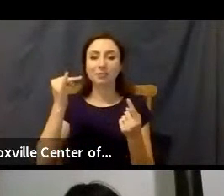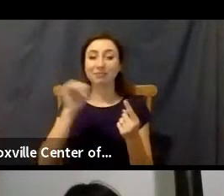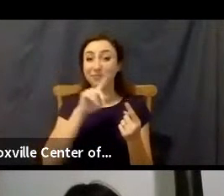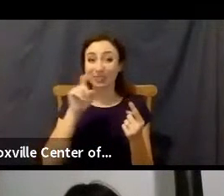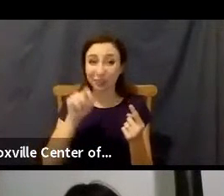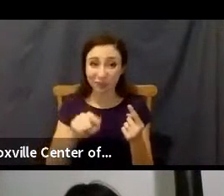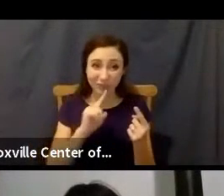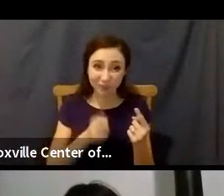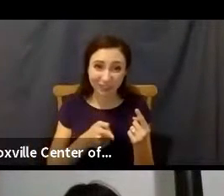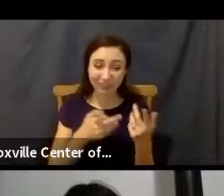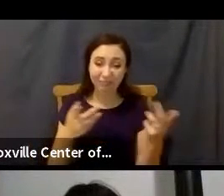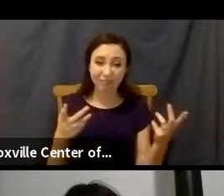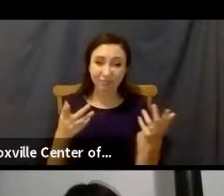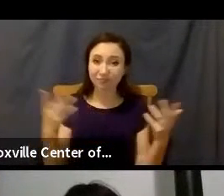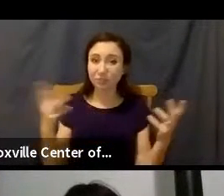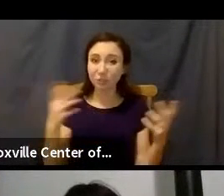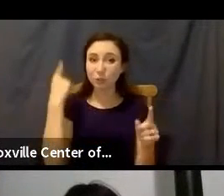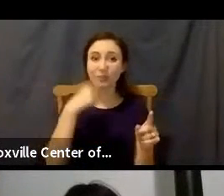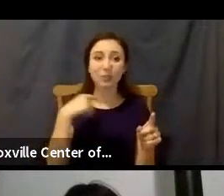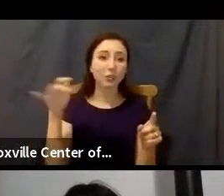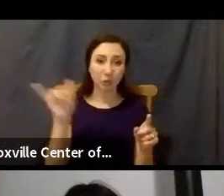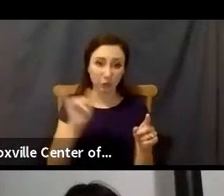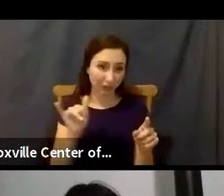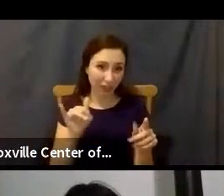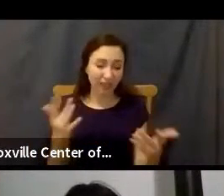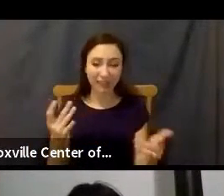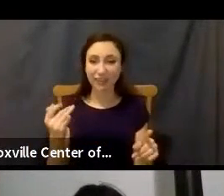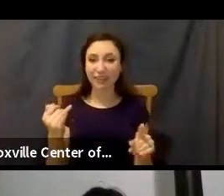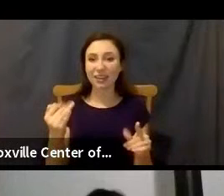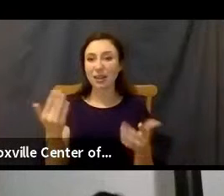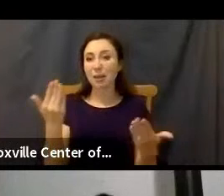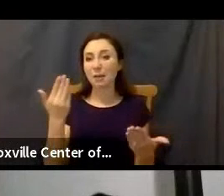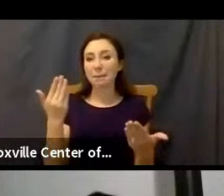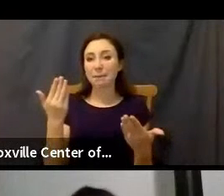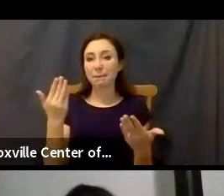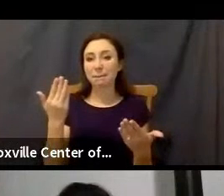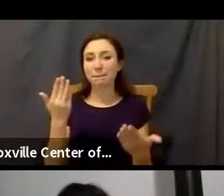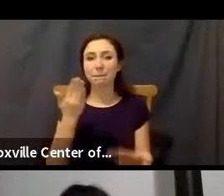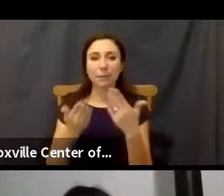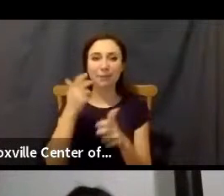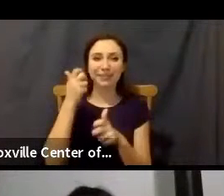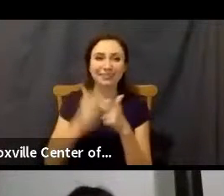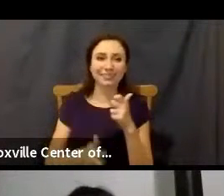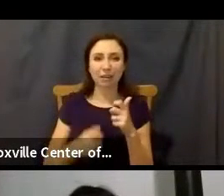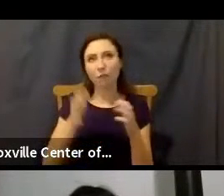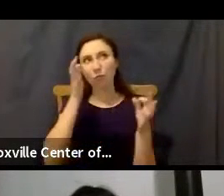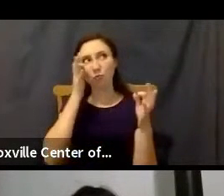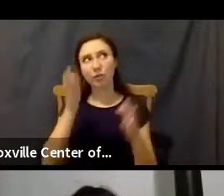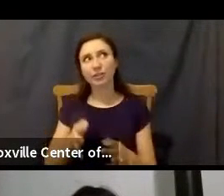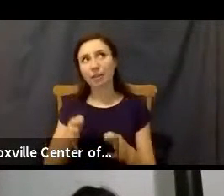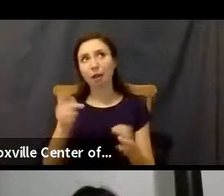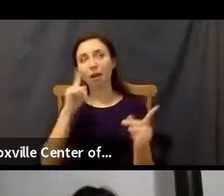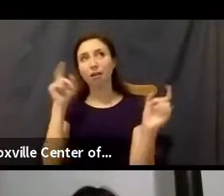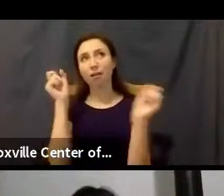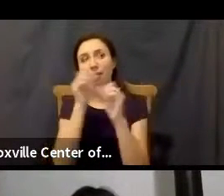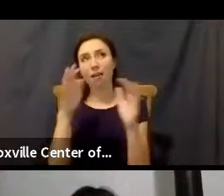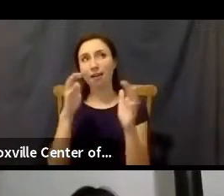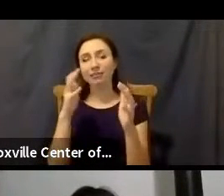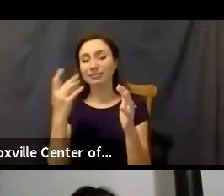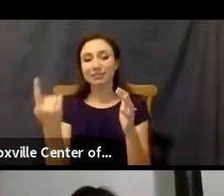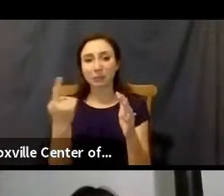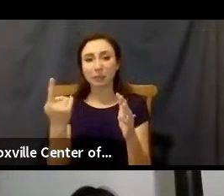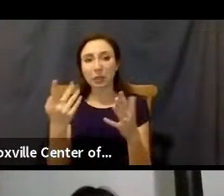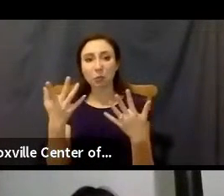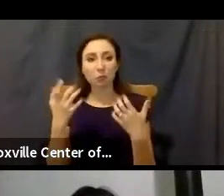really is, what does that look like? And maybe it's so hard to wrap our heads around because it's just not a desirable thing to think about, because